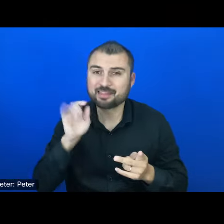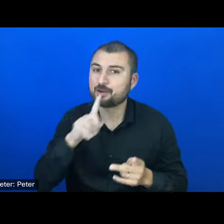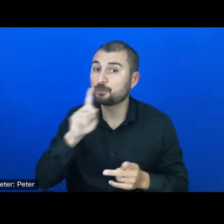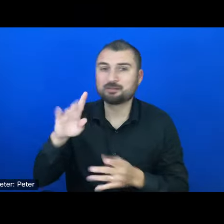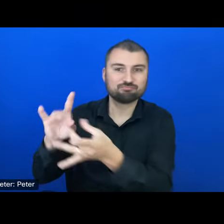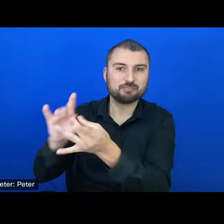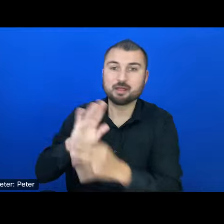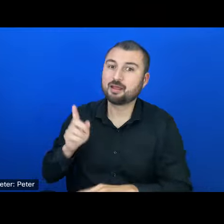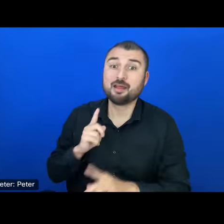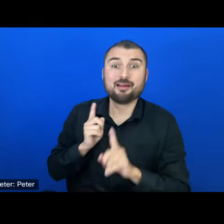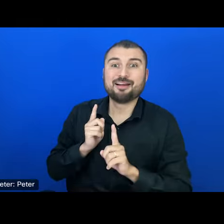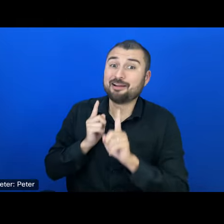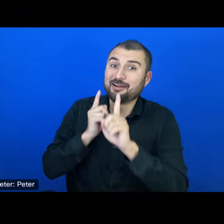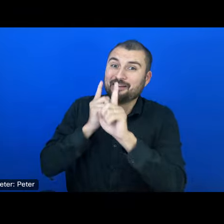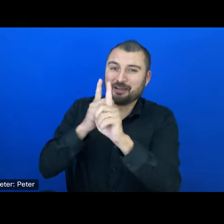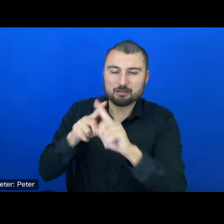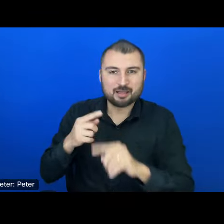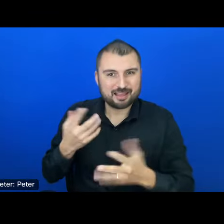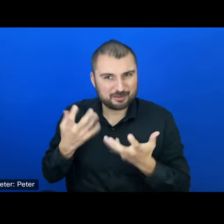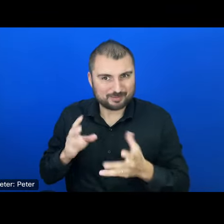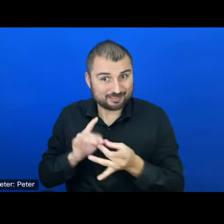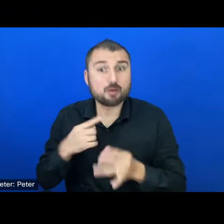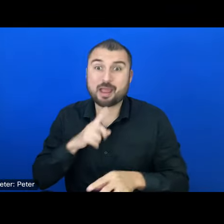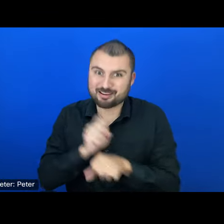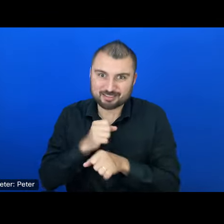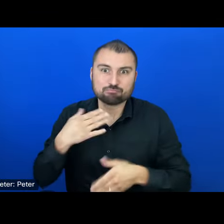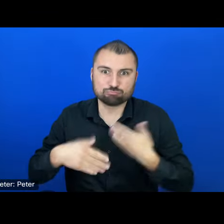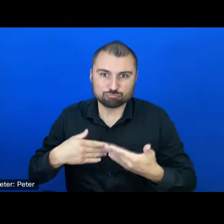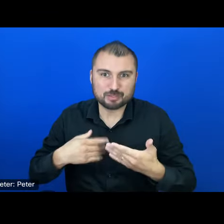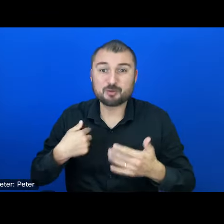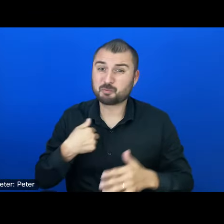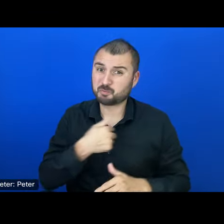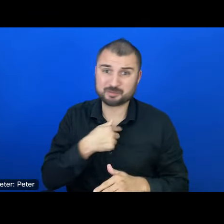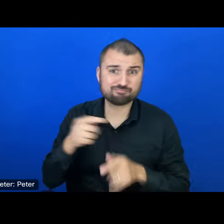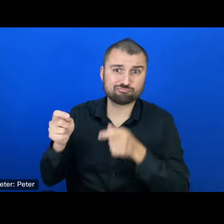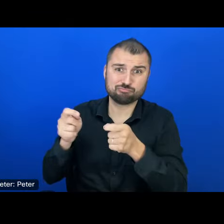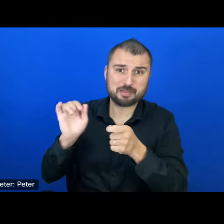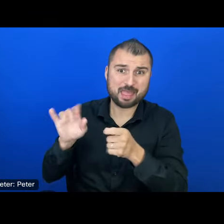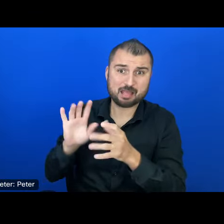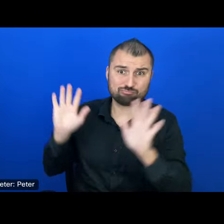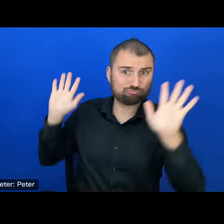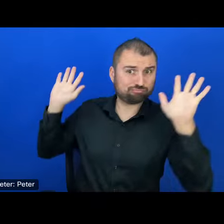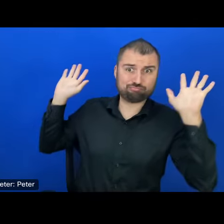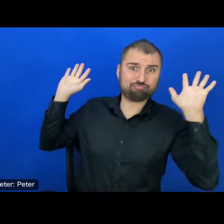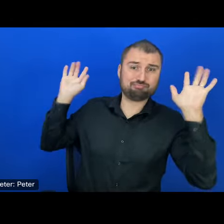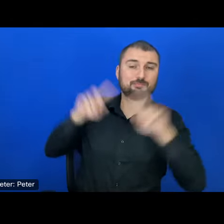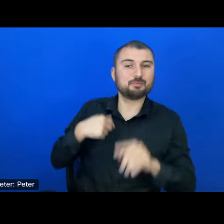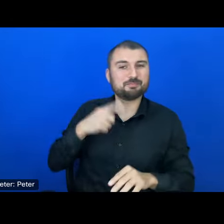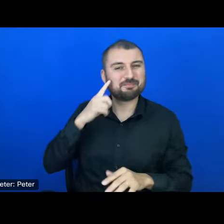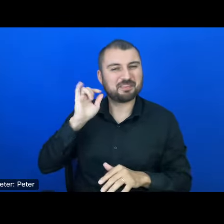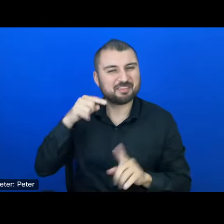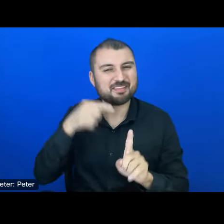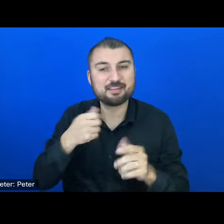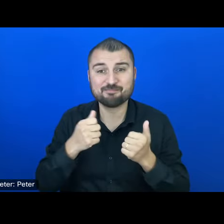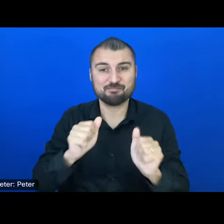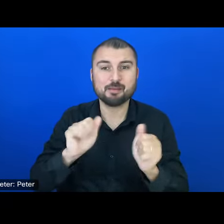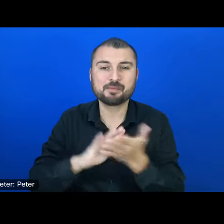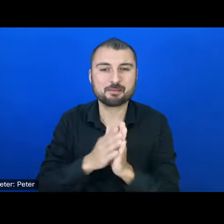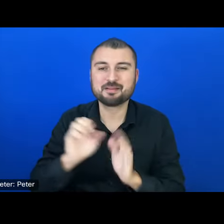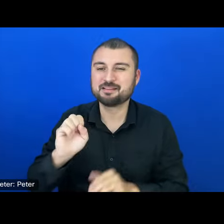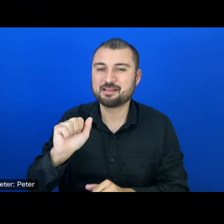and I don't want to imply that that is in the works. We don't have really control of that, but we think this effort would make Salina a very